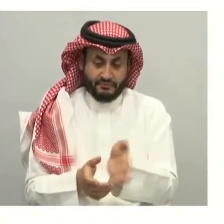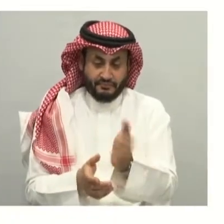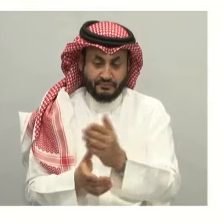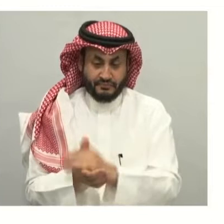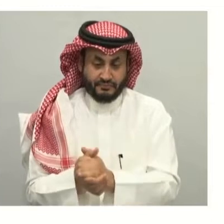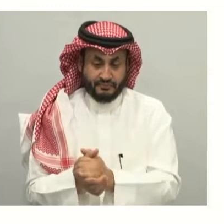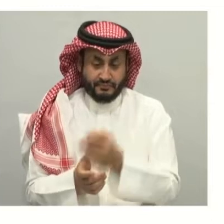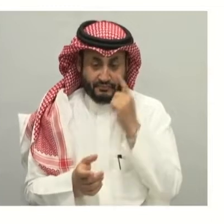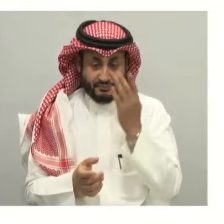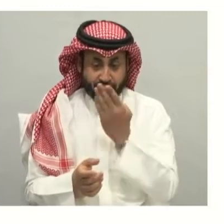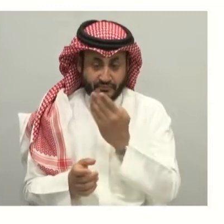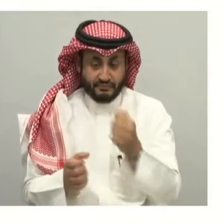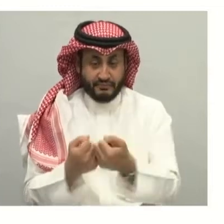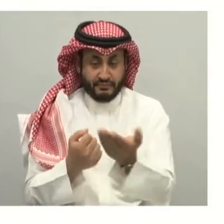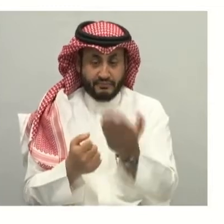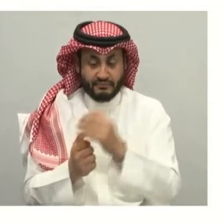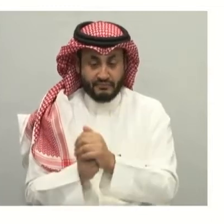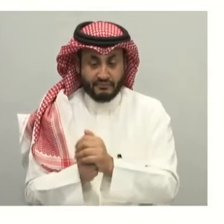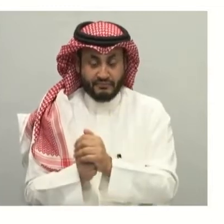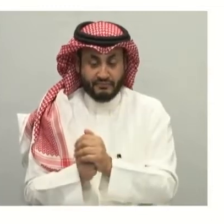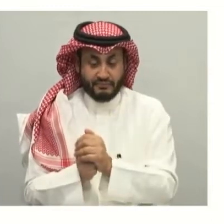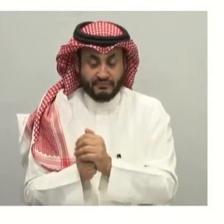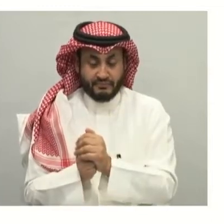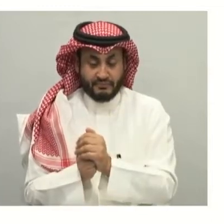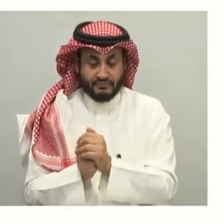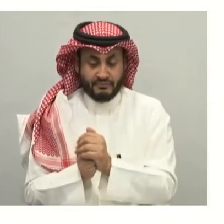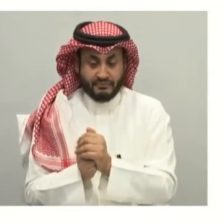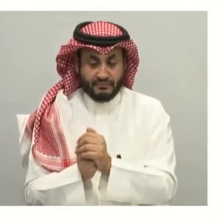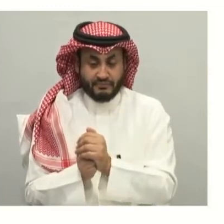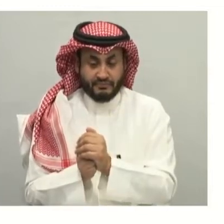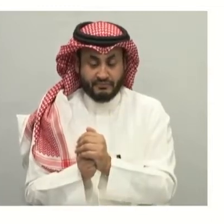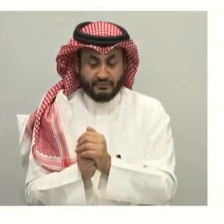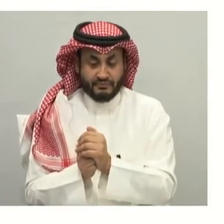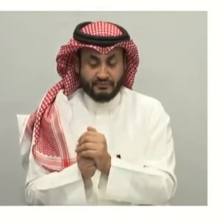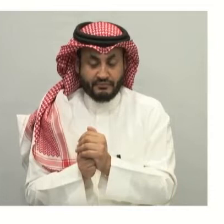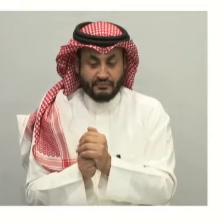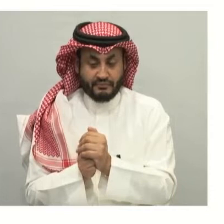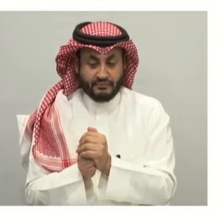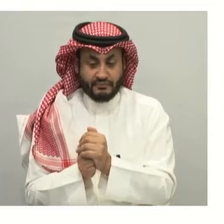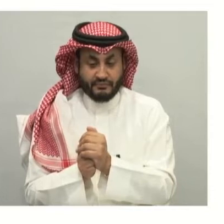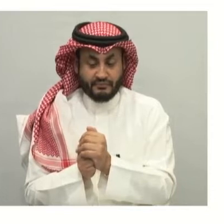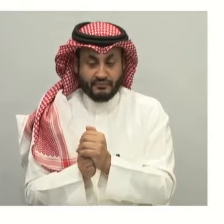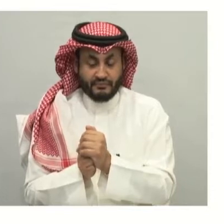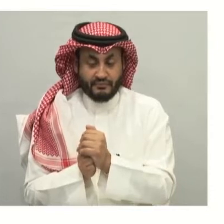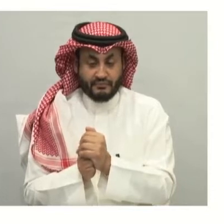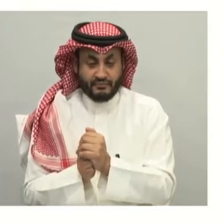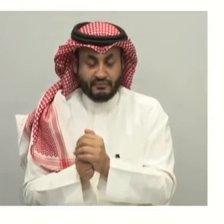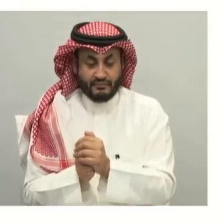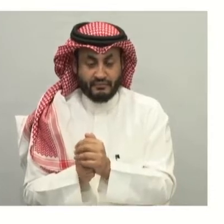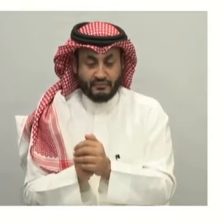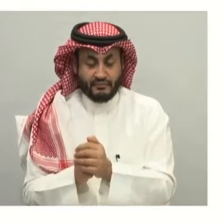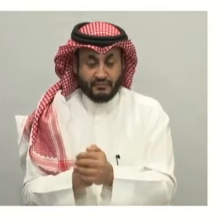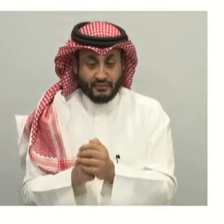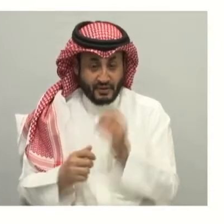Now let's read the sentence together. The pine trees are covered